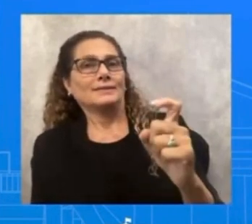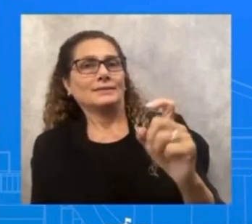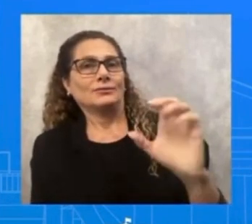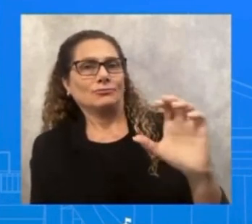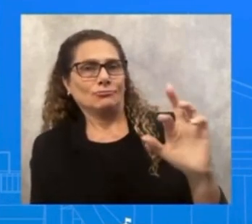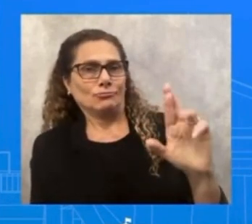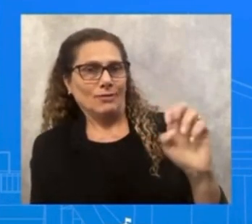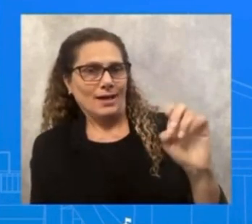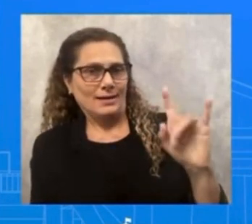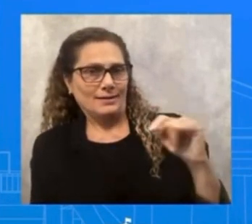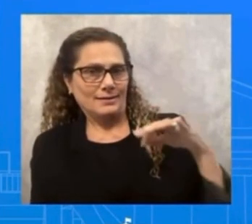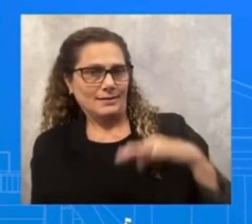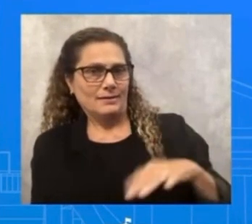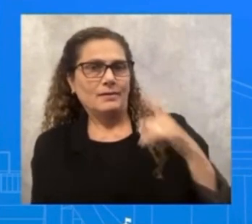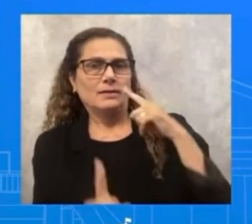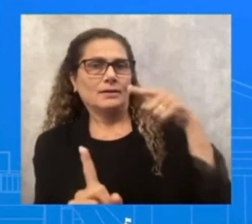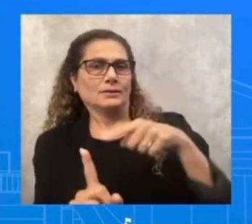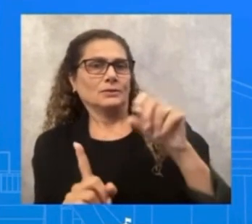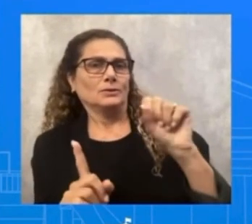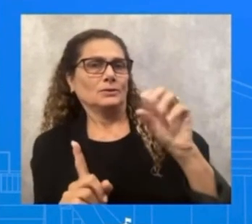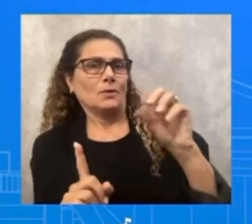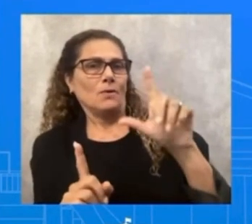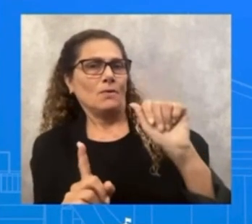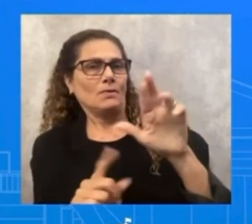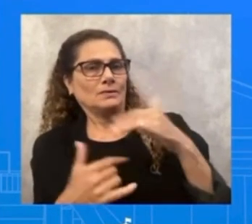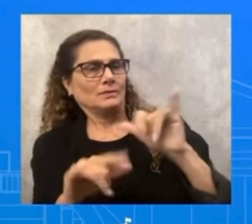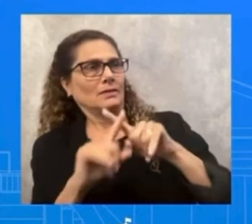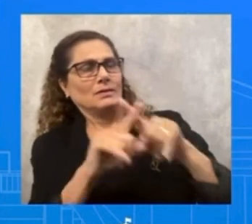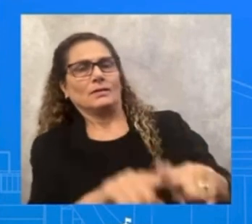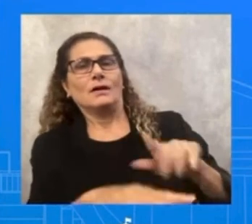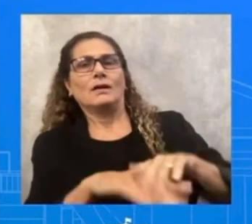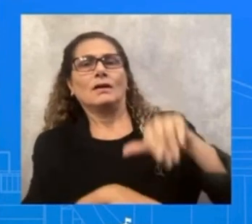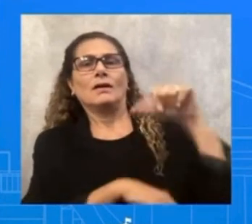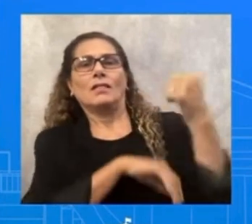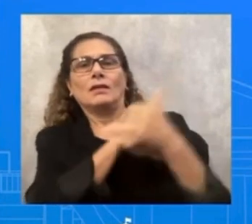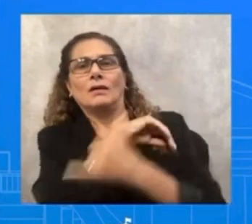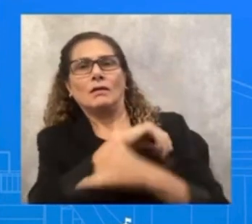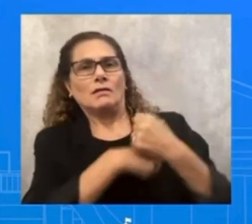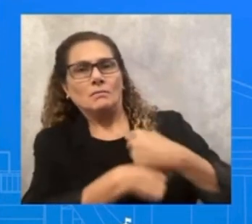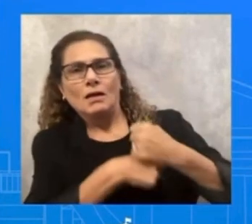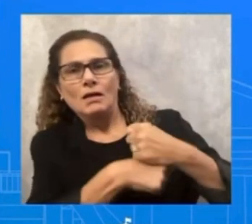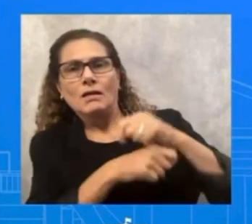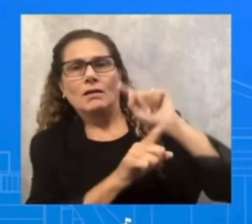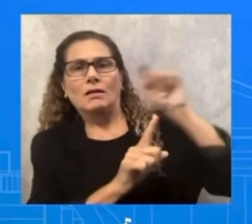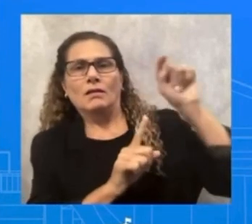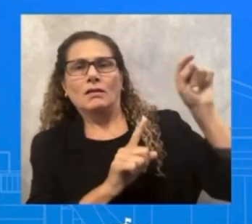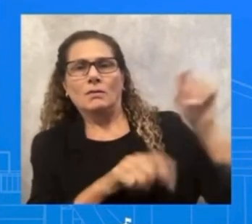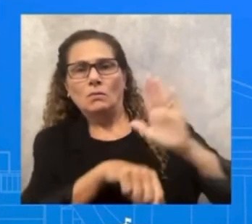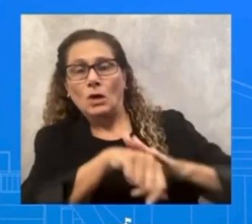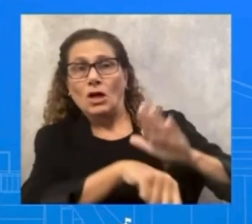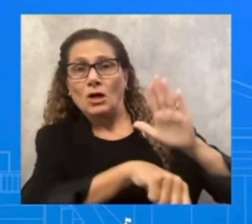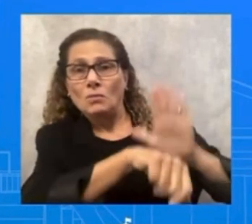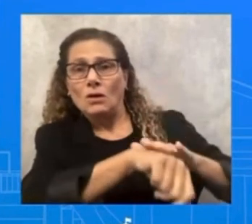foreign supply chains, manufacturers are warning about high interest rates and cheap imports and other headwinds?